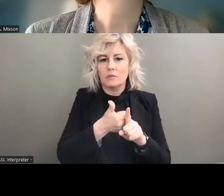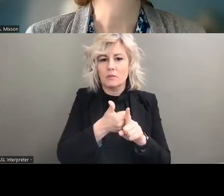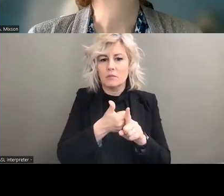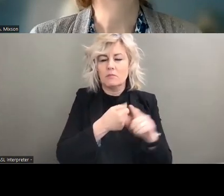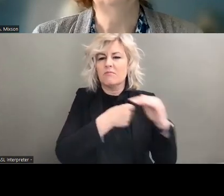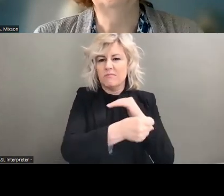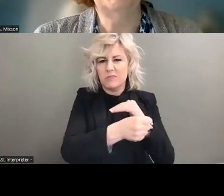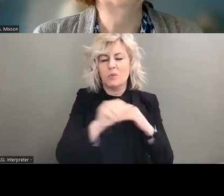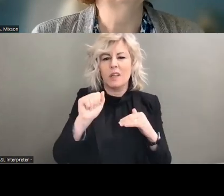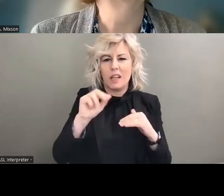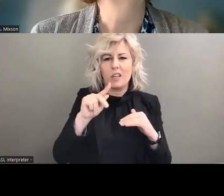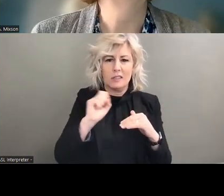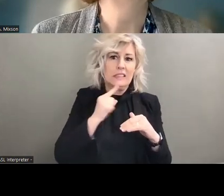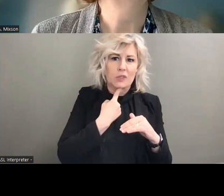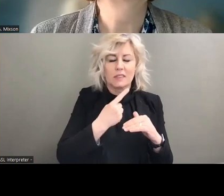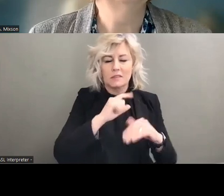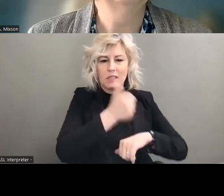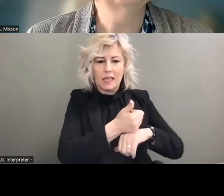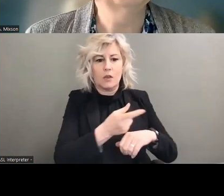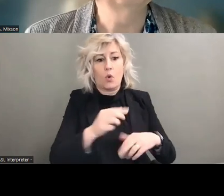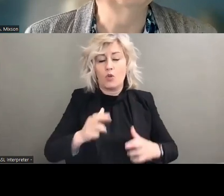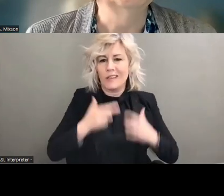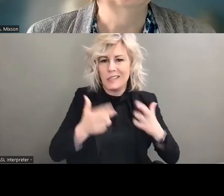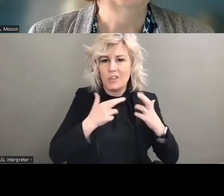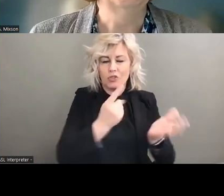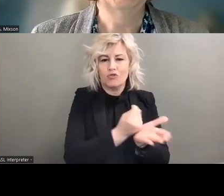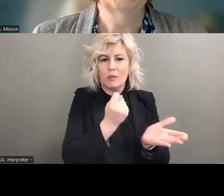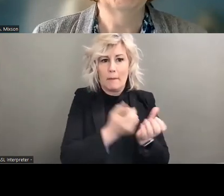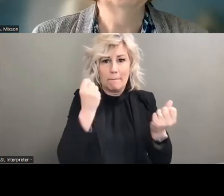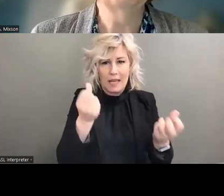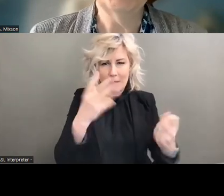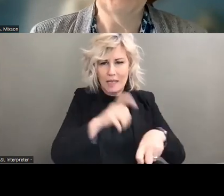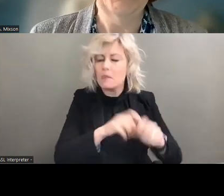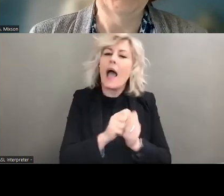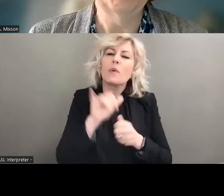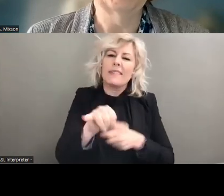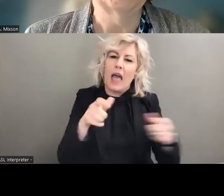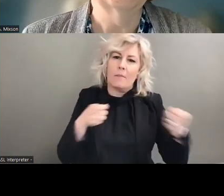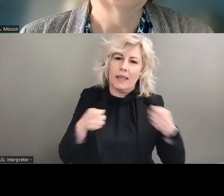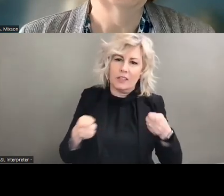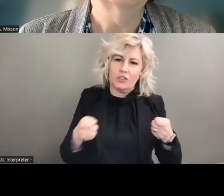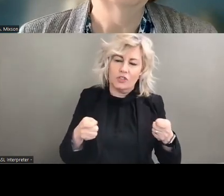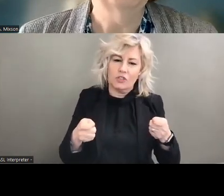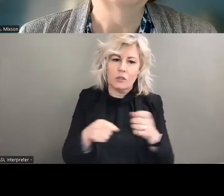acute setting many, many times or has been in a residential treatment, how are those being managed?